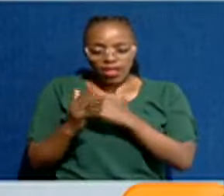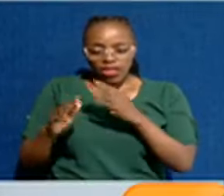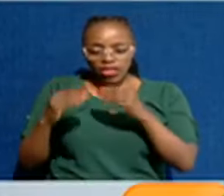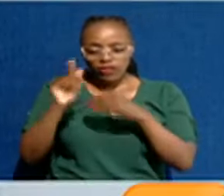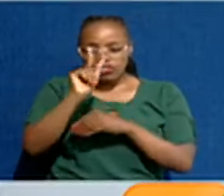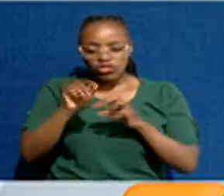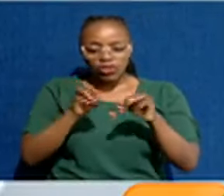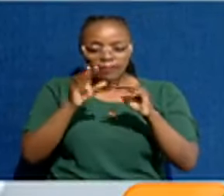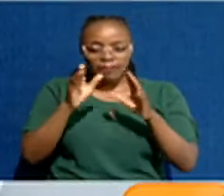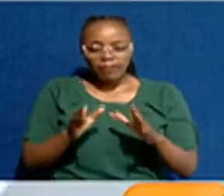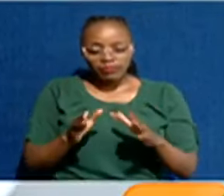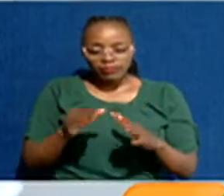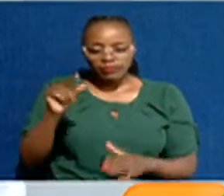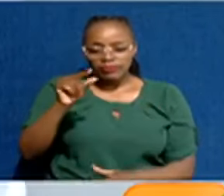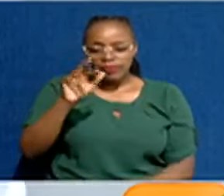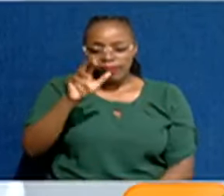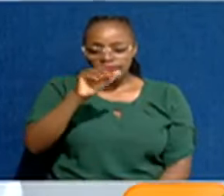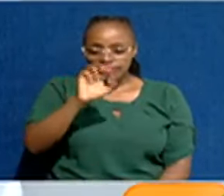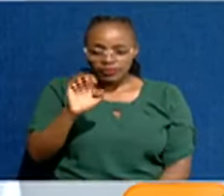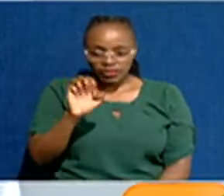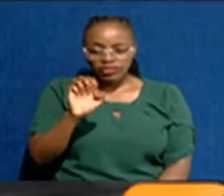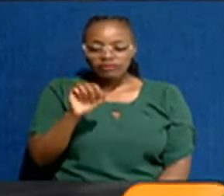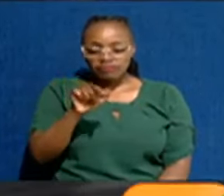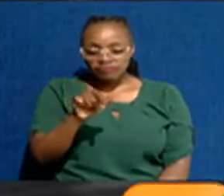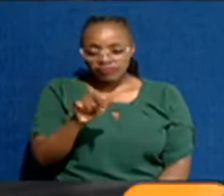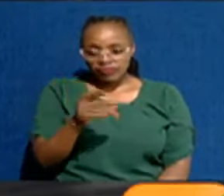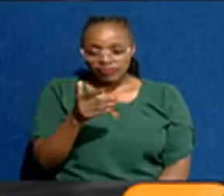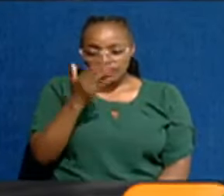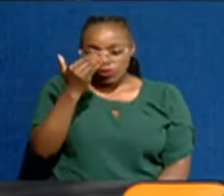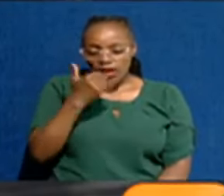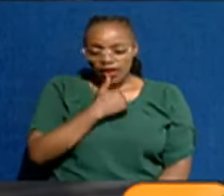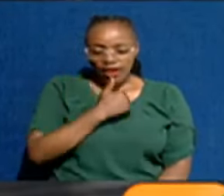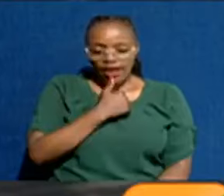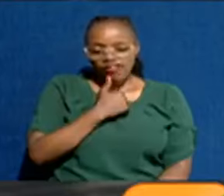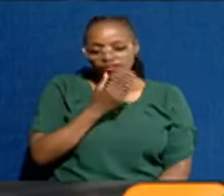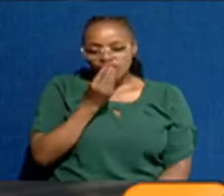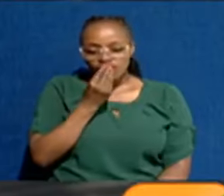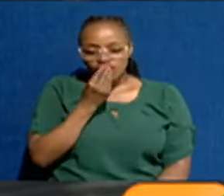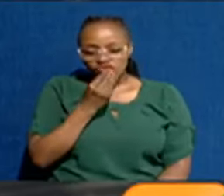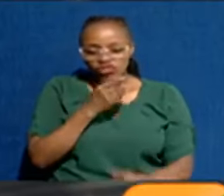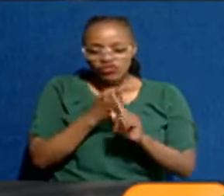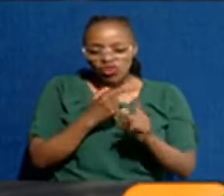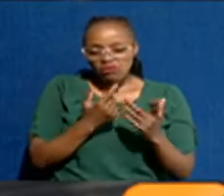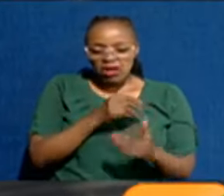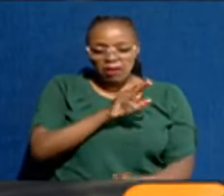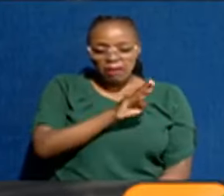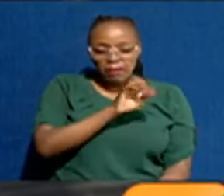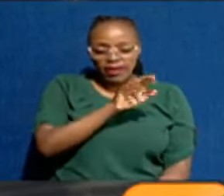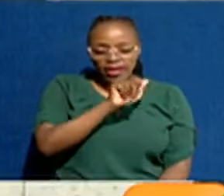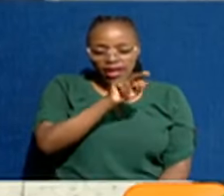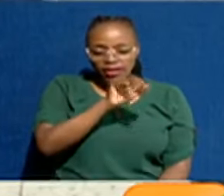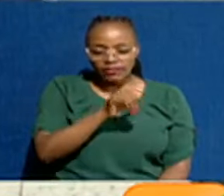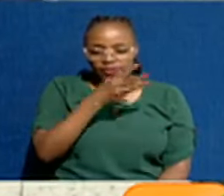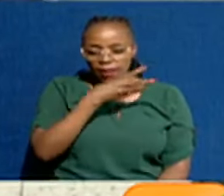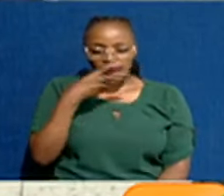Regional Manager Grace Nzilani, this is largely because of the love of Swahili foods from biryani, pilau,